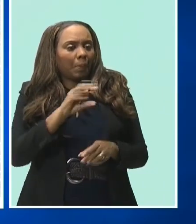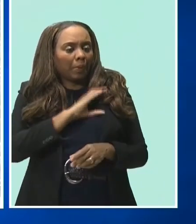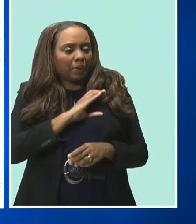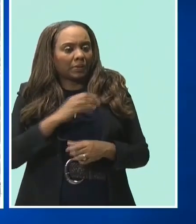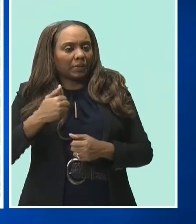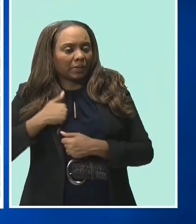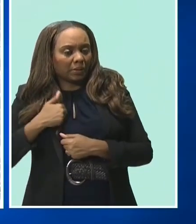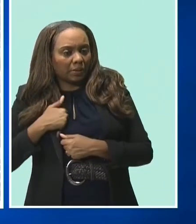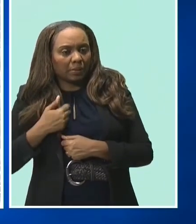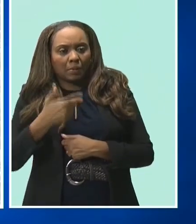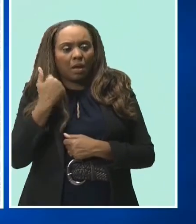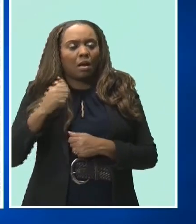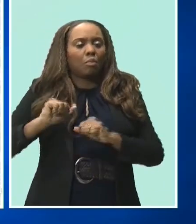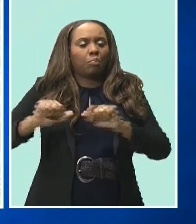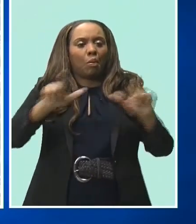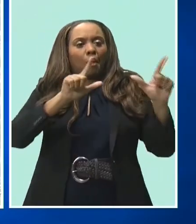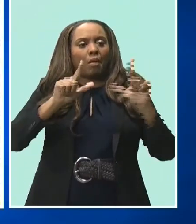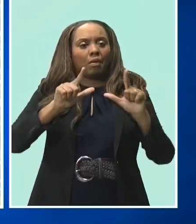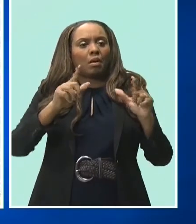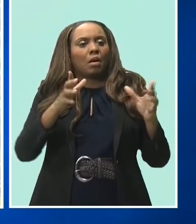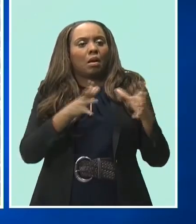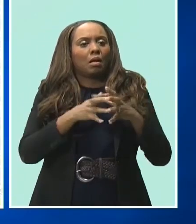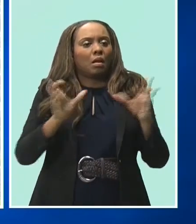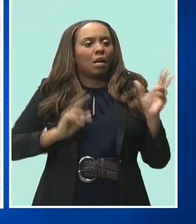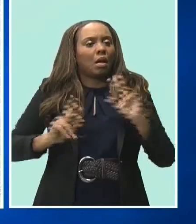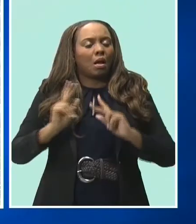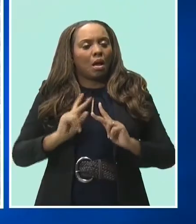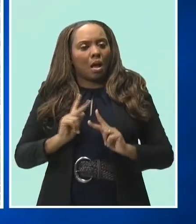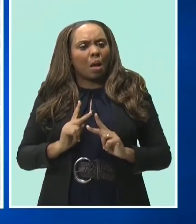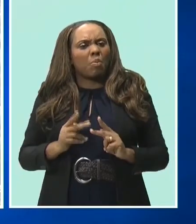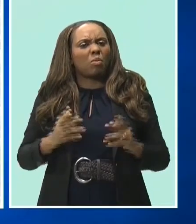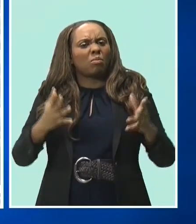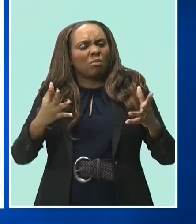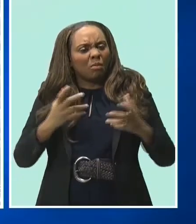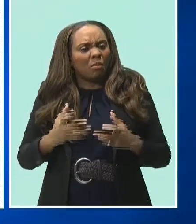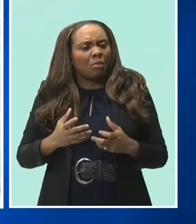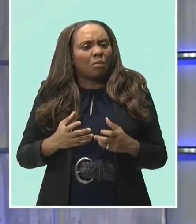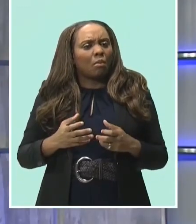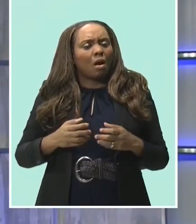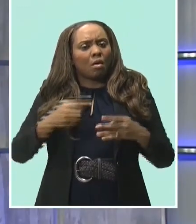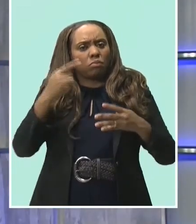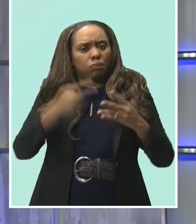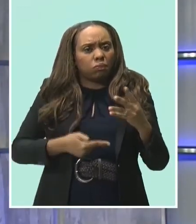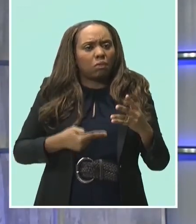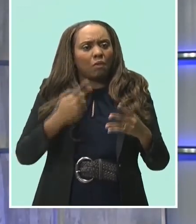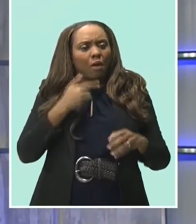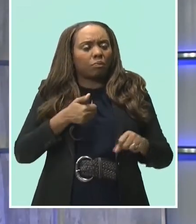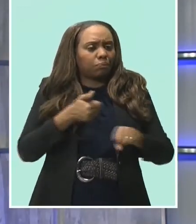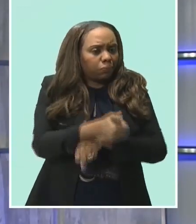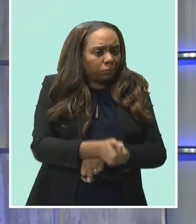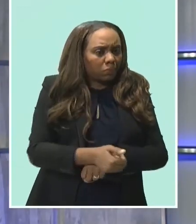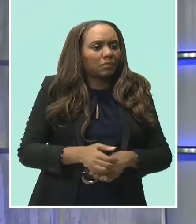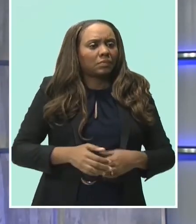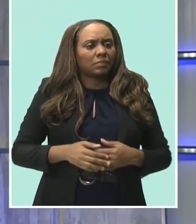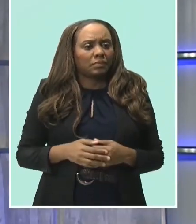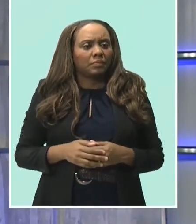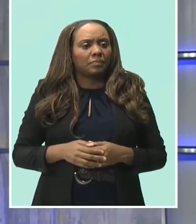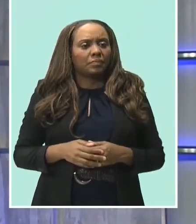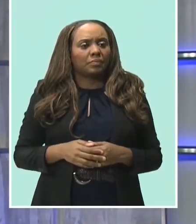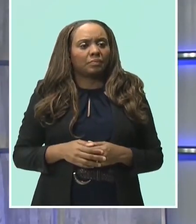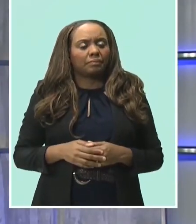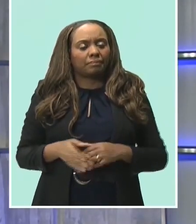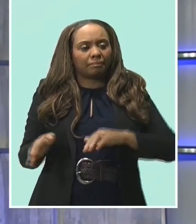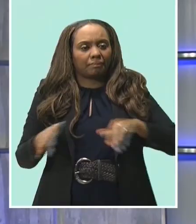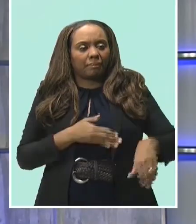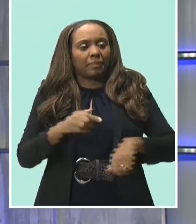social media post, there had been a growing chorus of public agitation for charges to be laid. In St. Kitts and Nevis, the leader